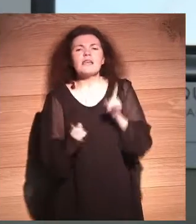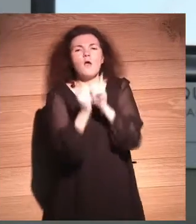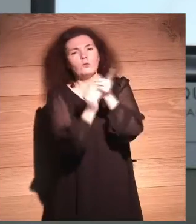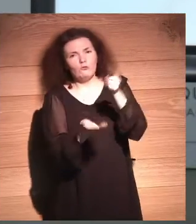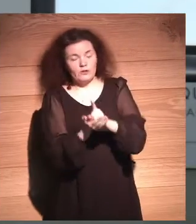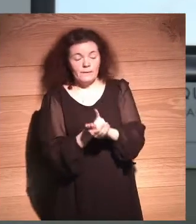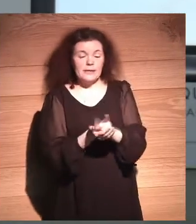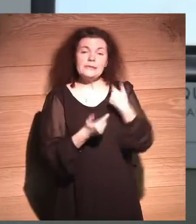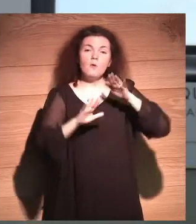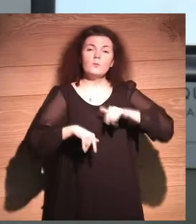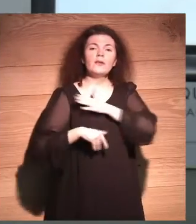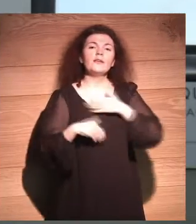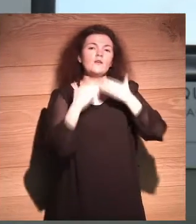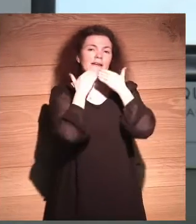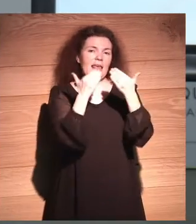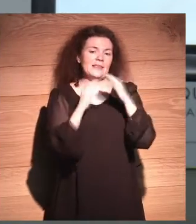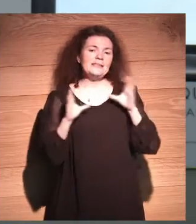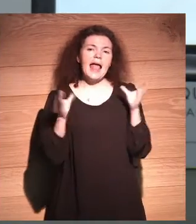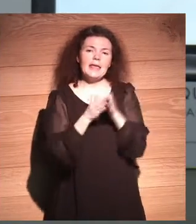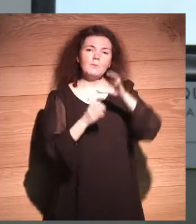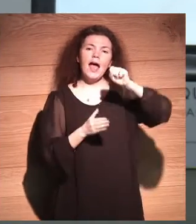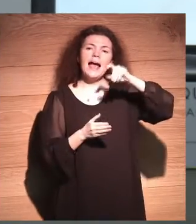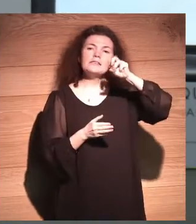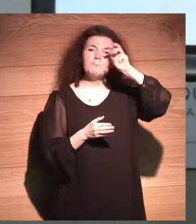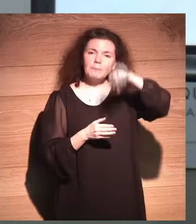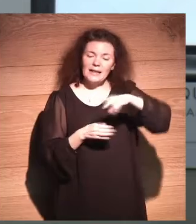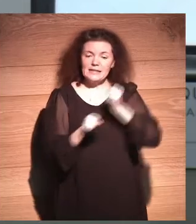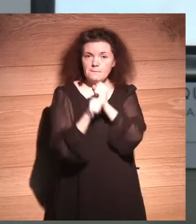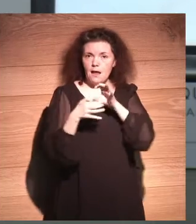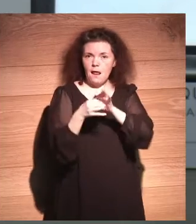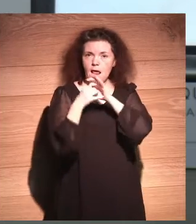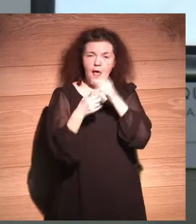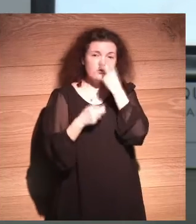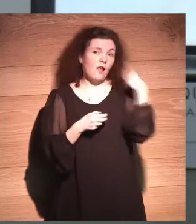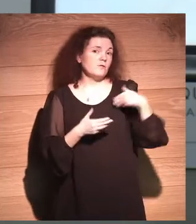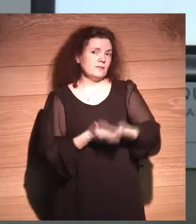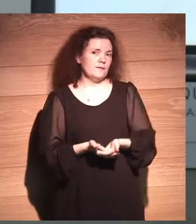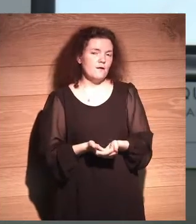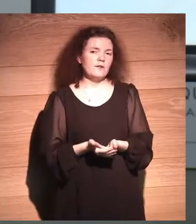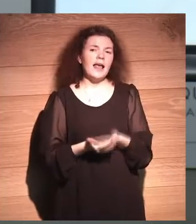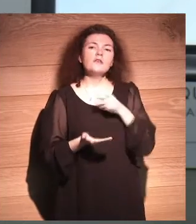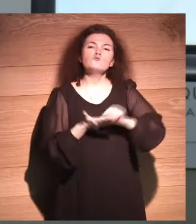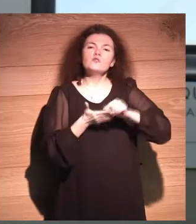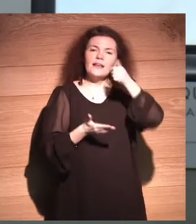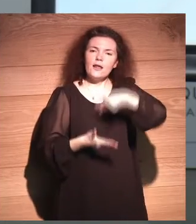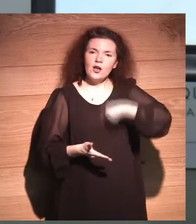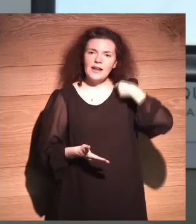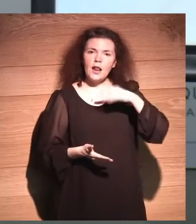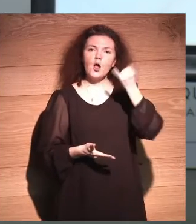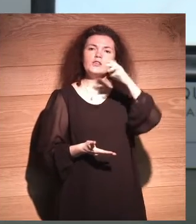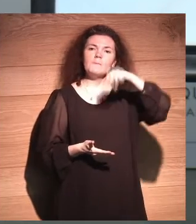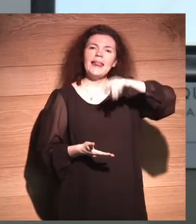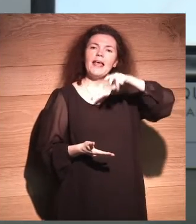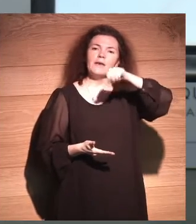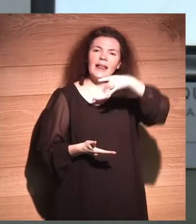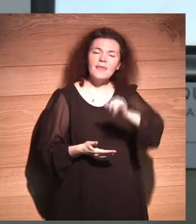the next dates published very soon. I also want to thank the Aspen team. They've been working with us for